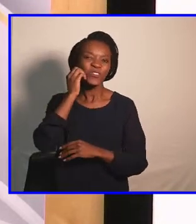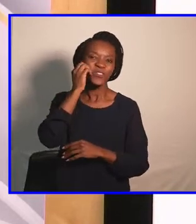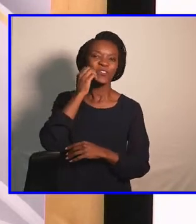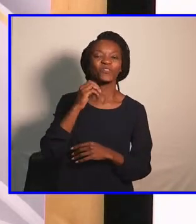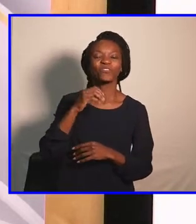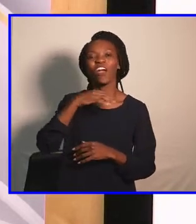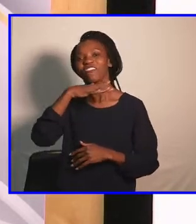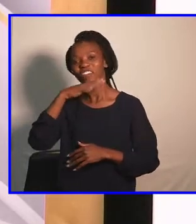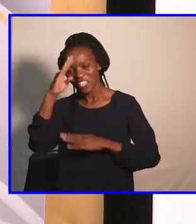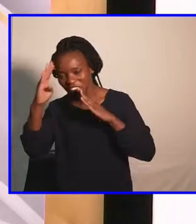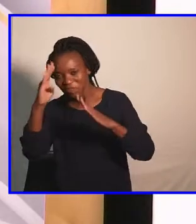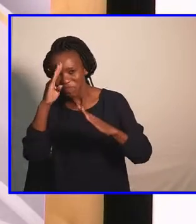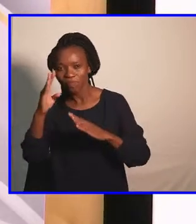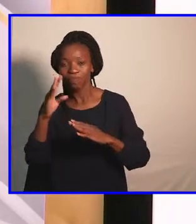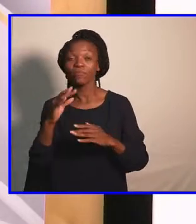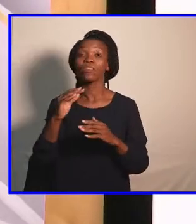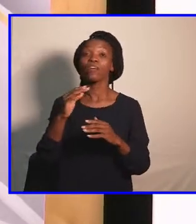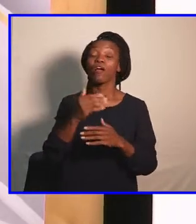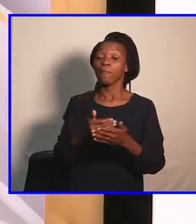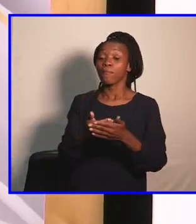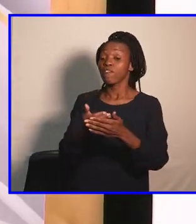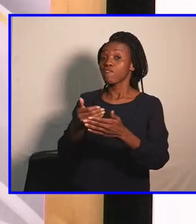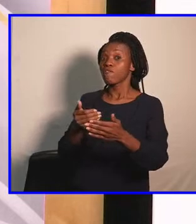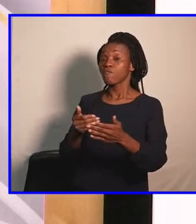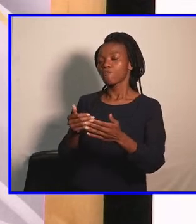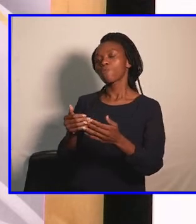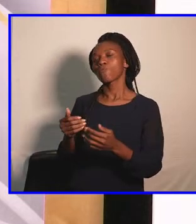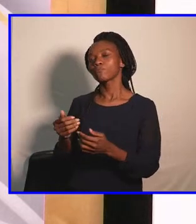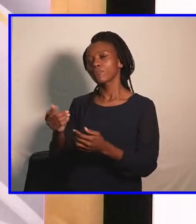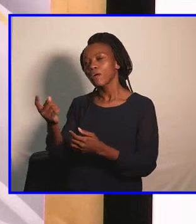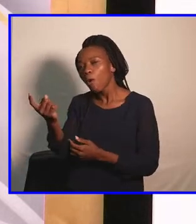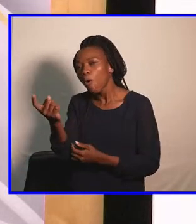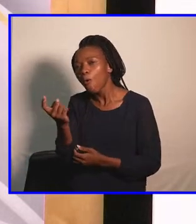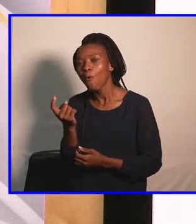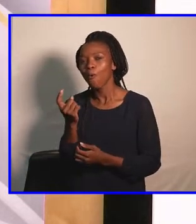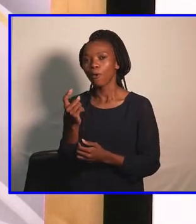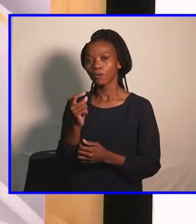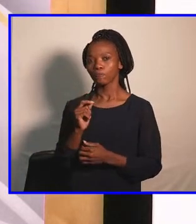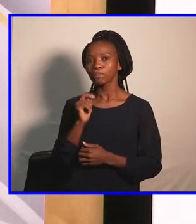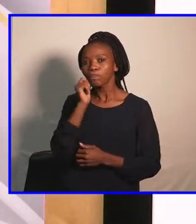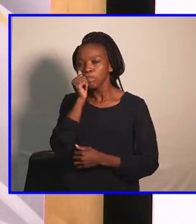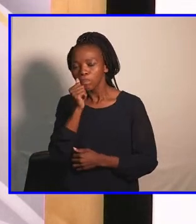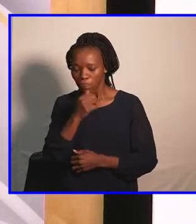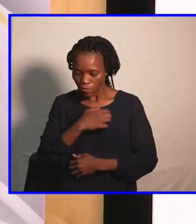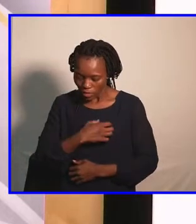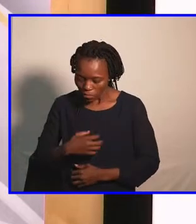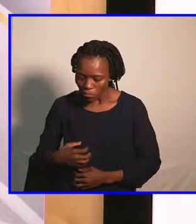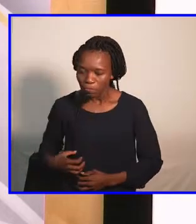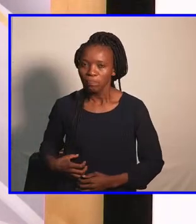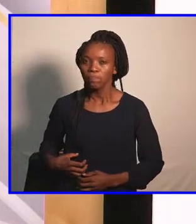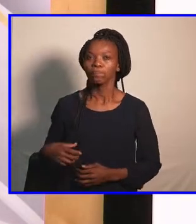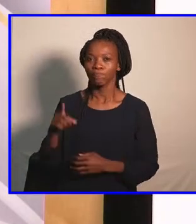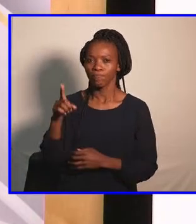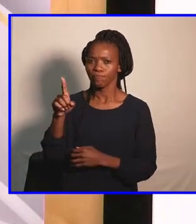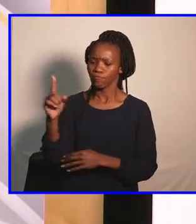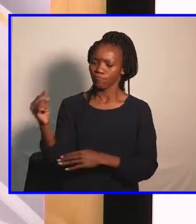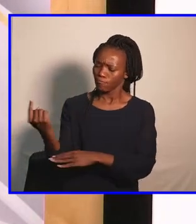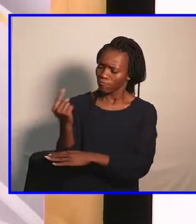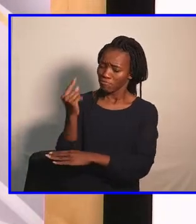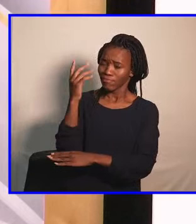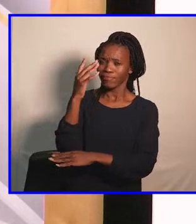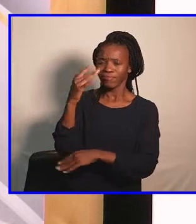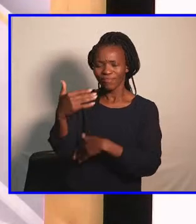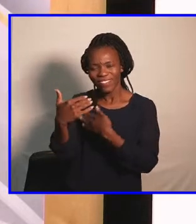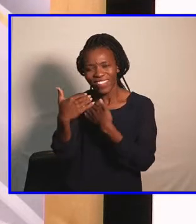Before I call you on stage, Mr. President, to address us, let me thank